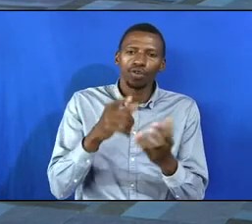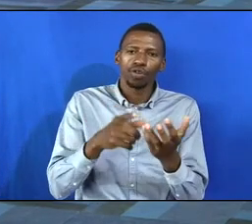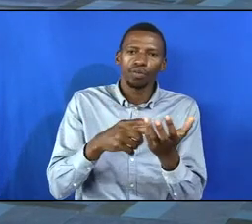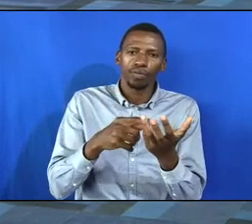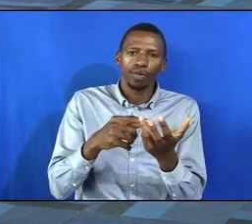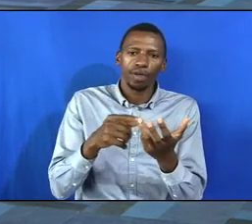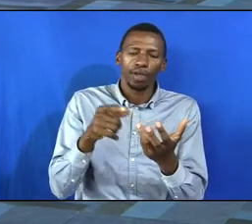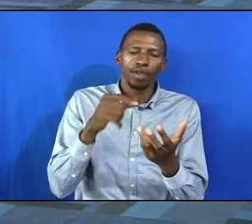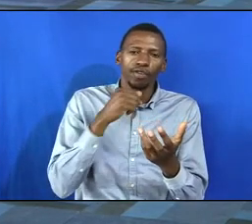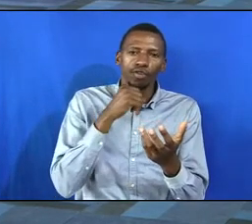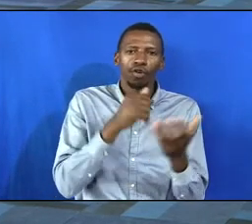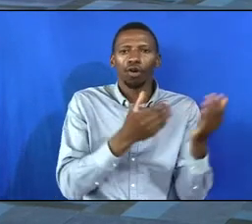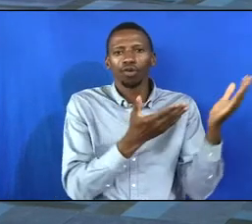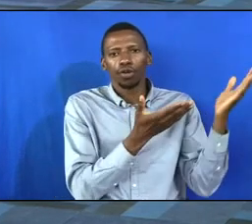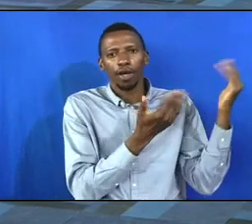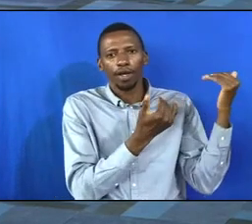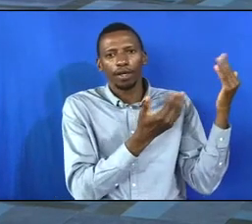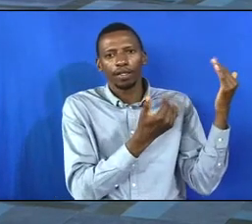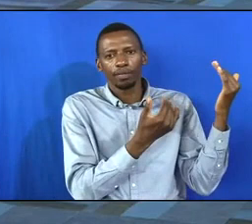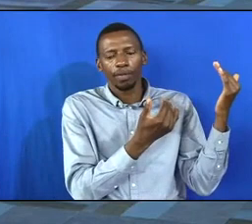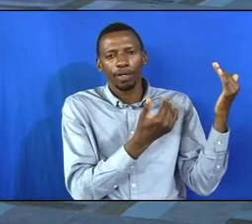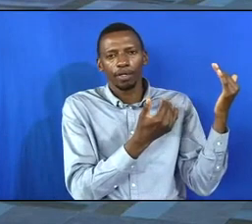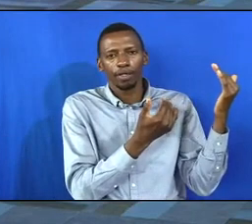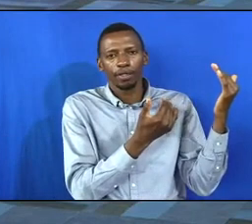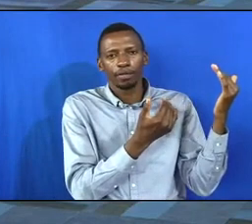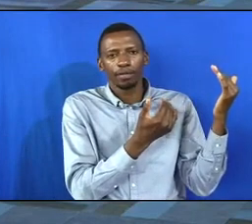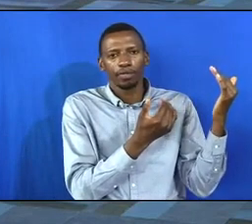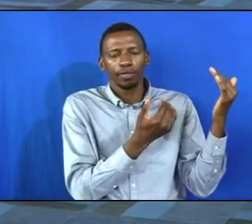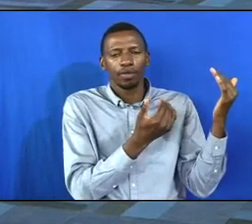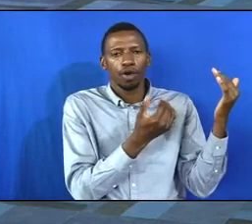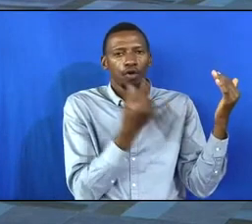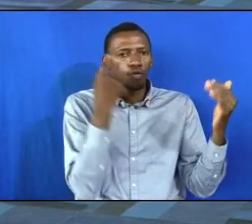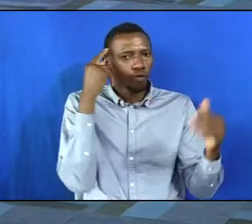don't count on money that is in people's pockets. That is their money.